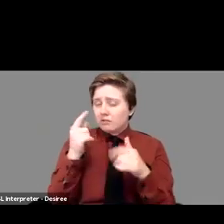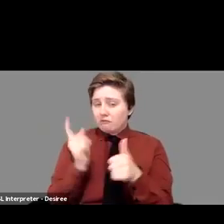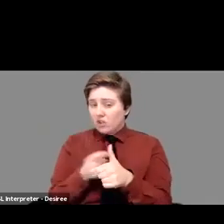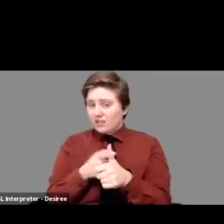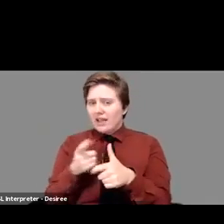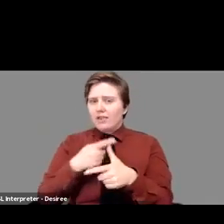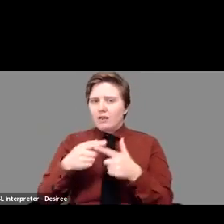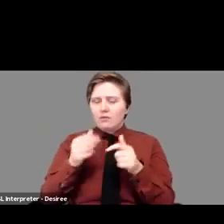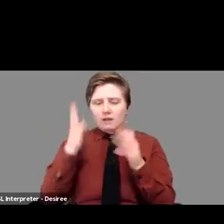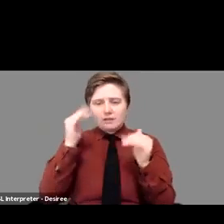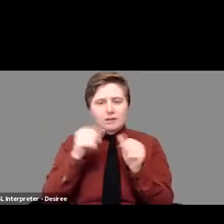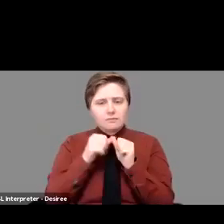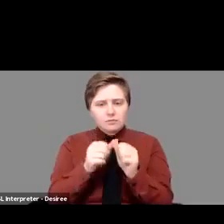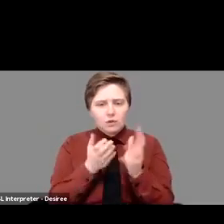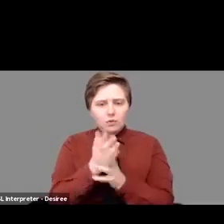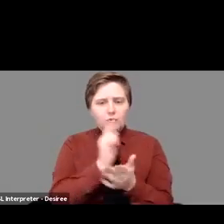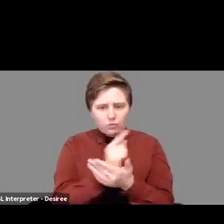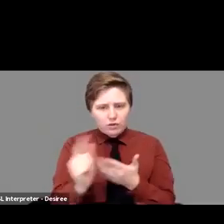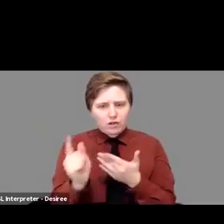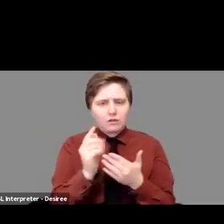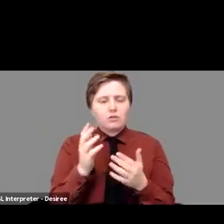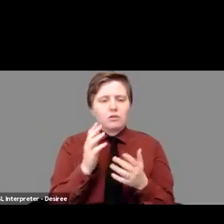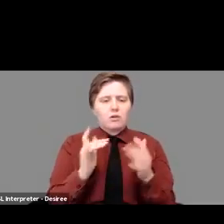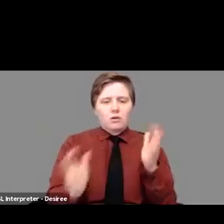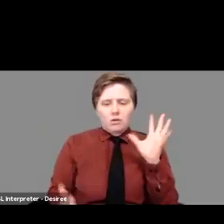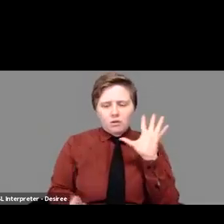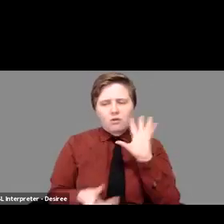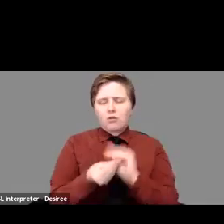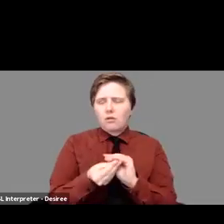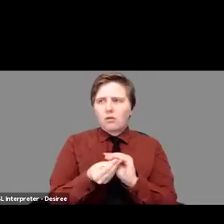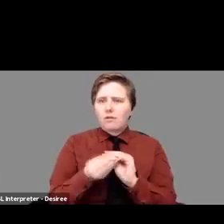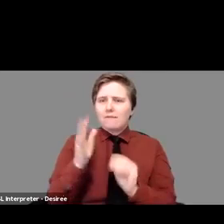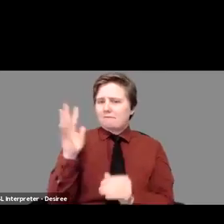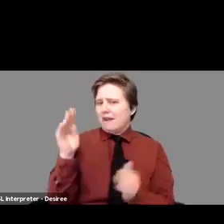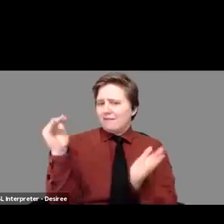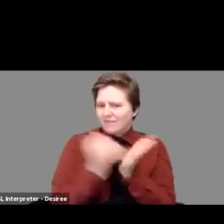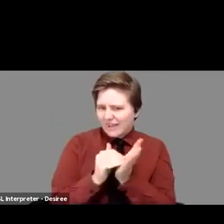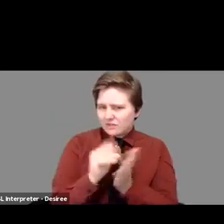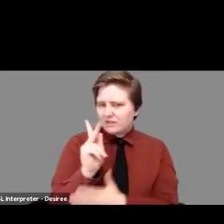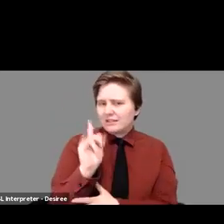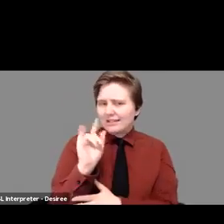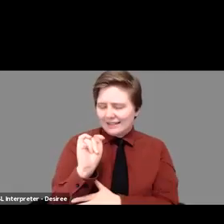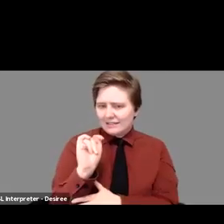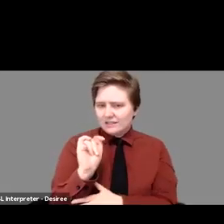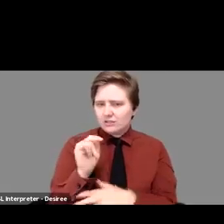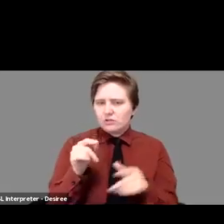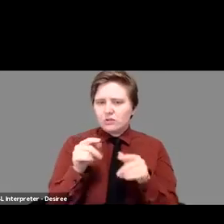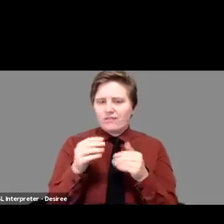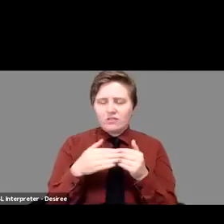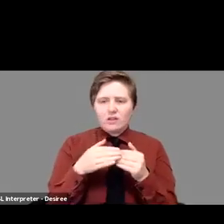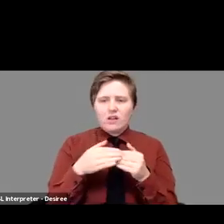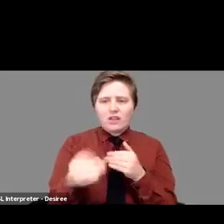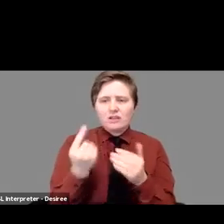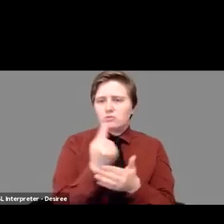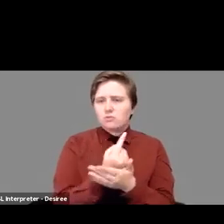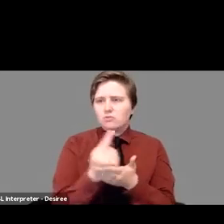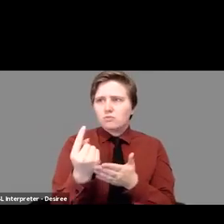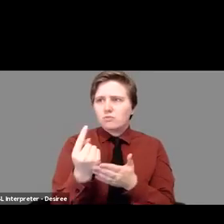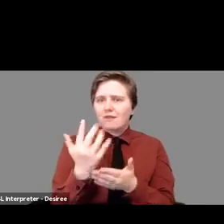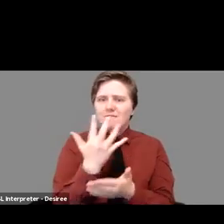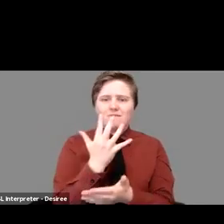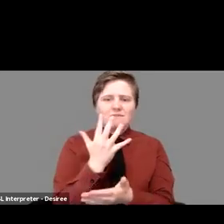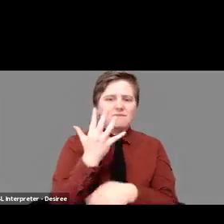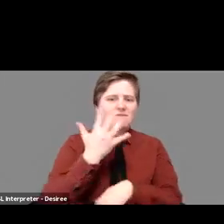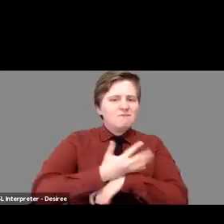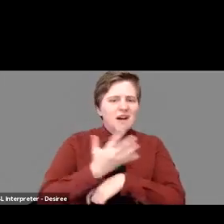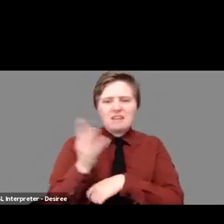to continue that throughout the week to get to a total of roughly 5,000 kits in the course of roughly the week, next 5 to 6